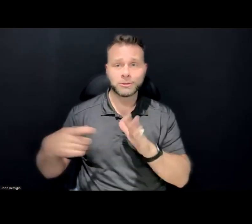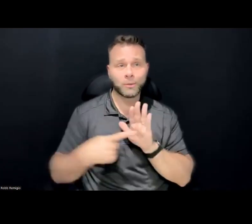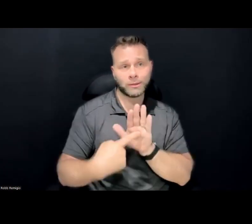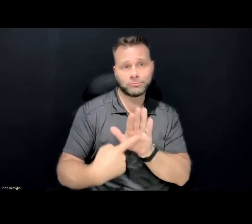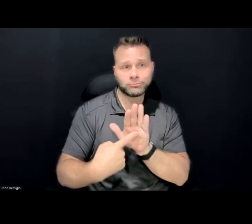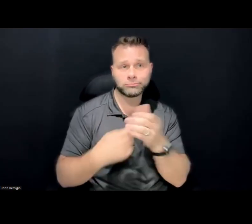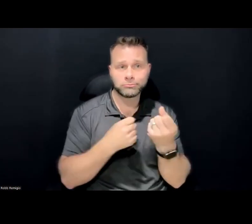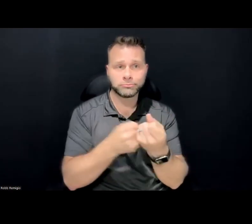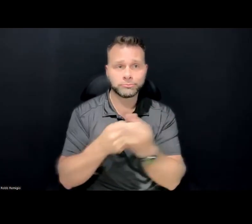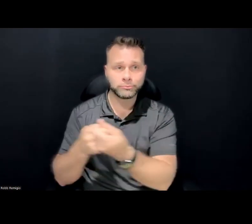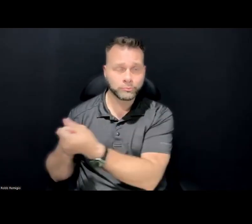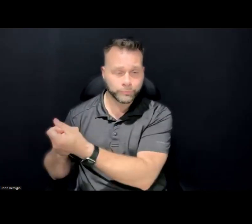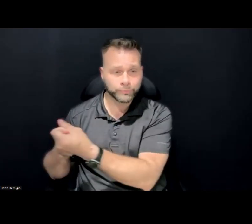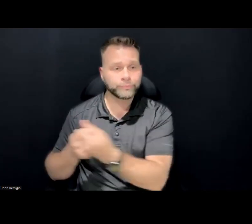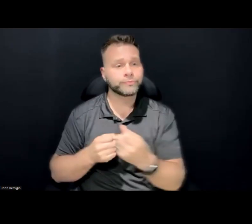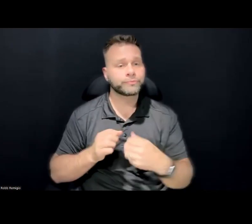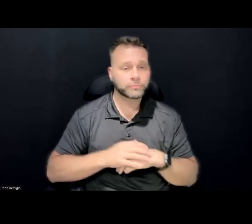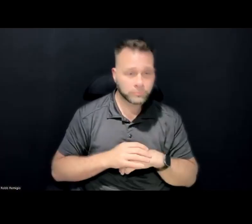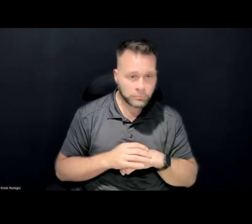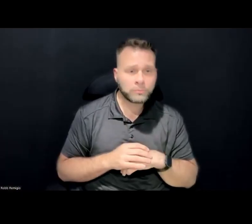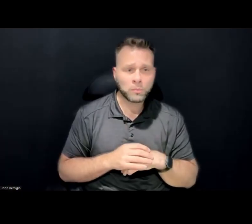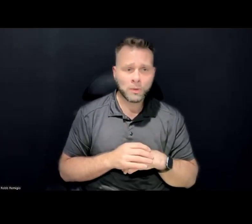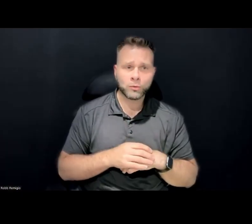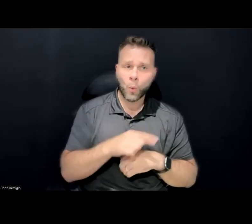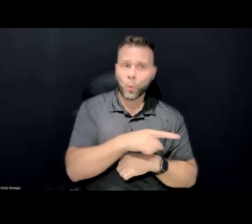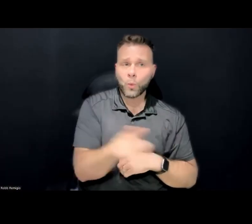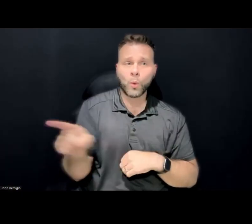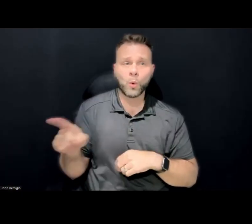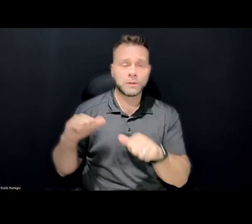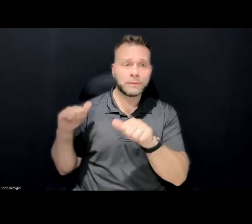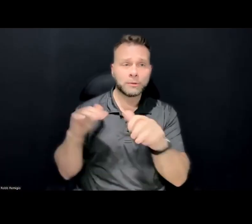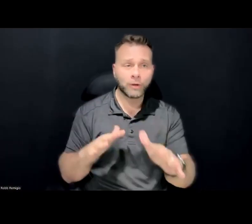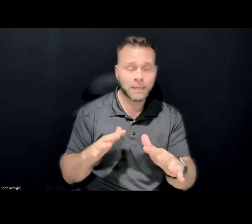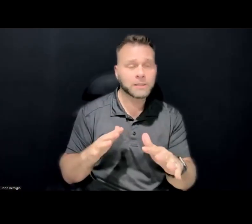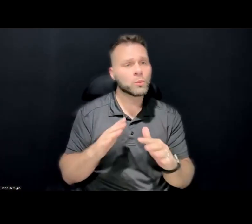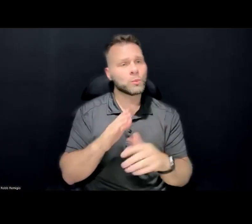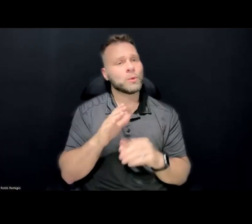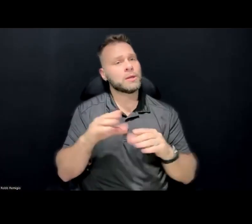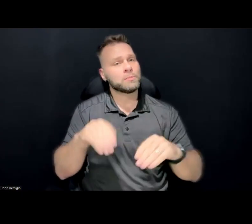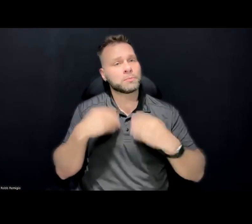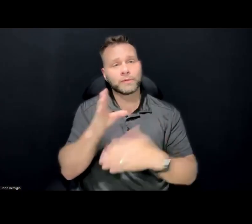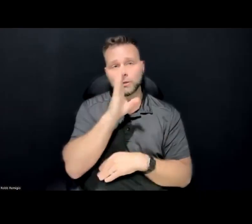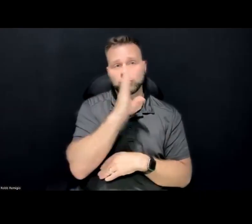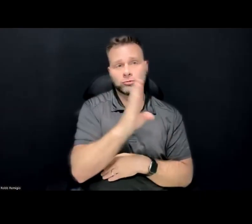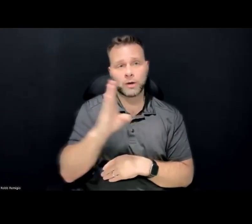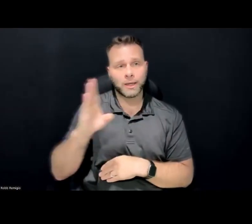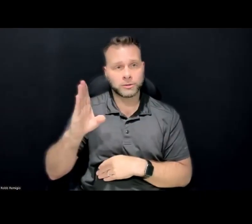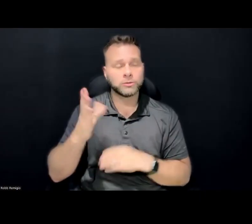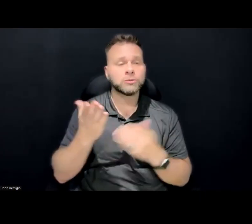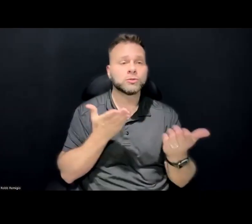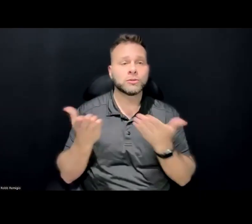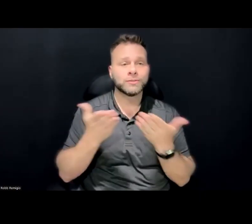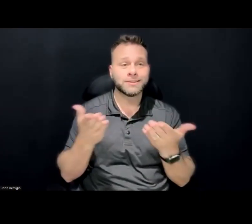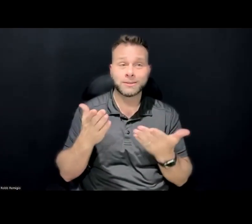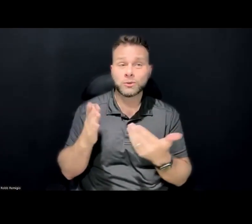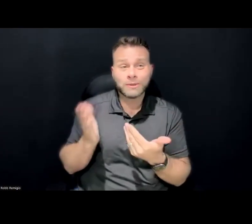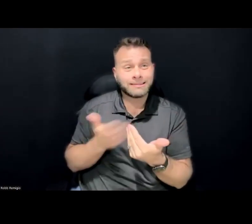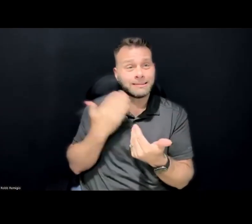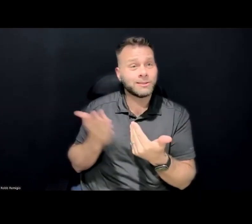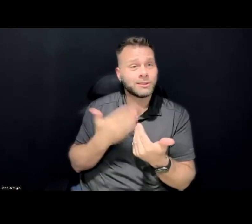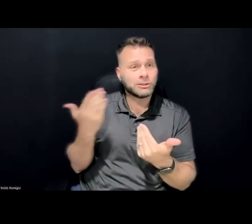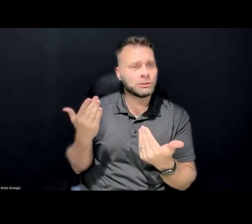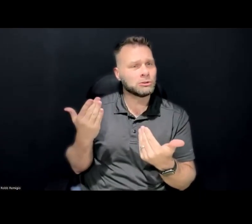A lot of our immigrants, where we provide direct services. So it's very easy for us to get these